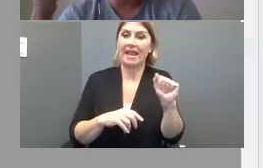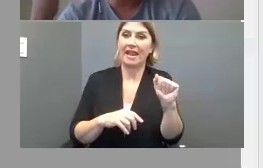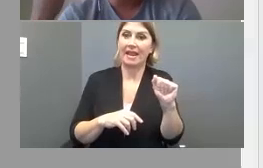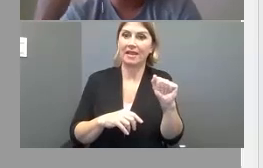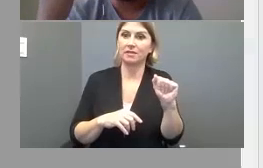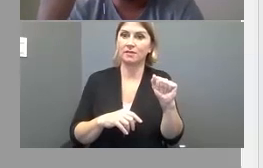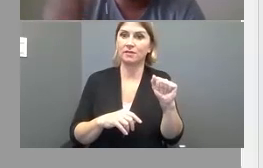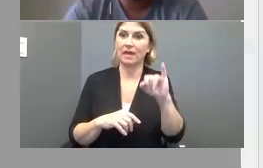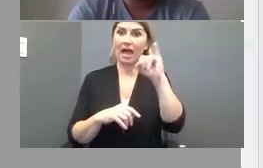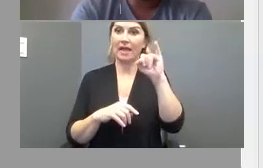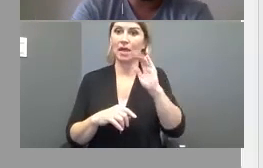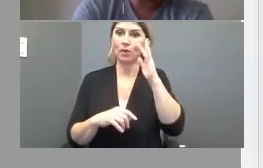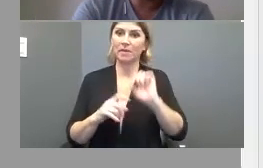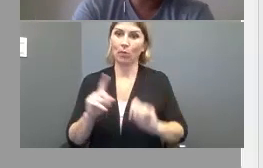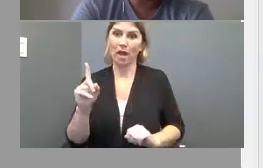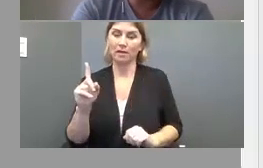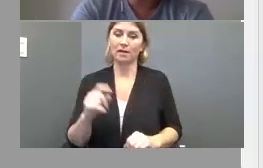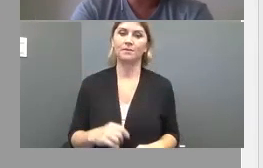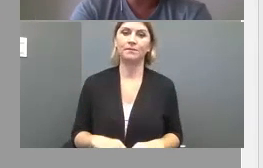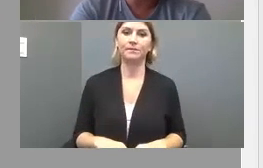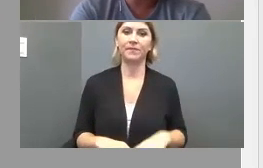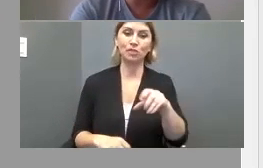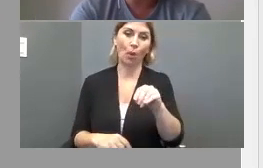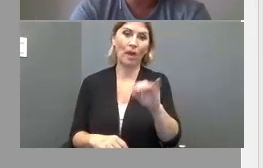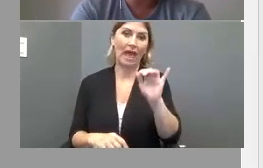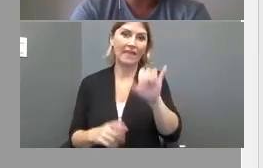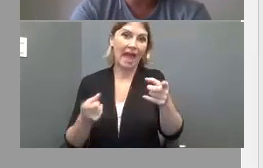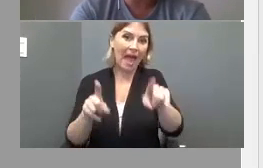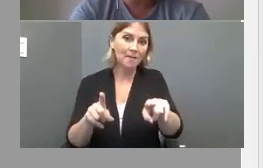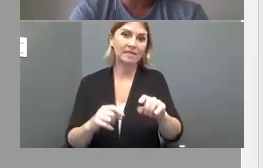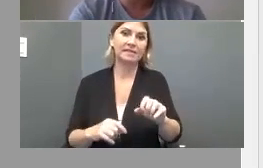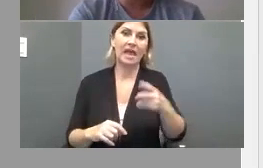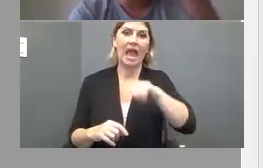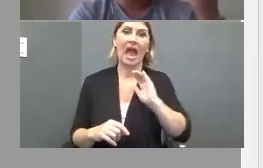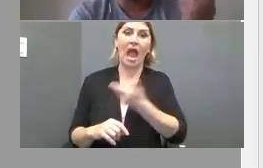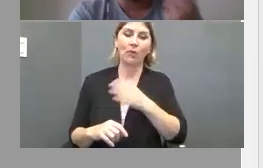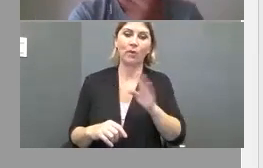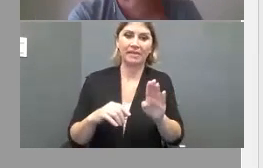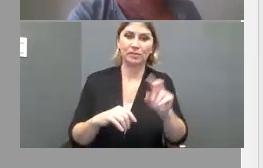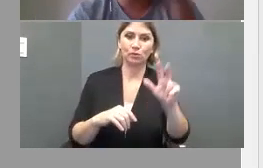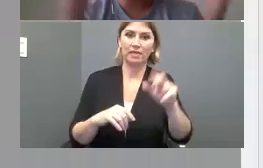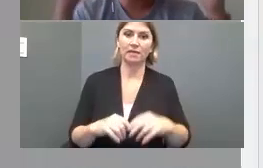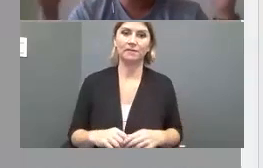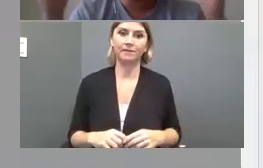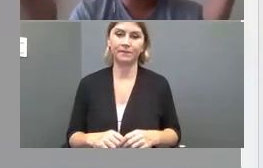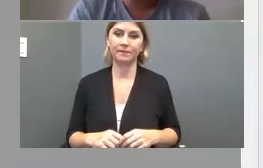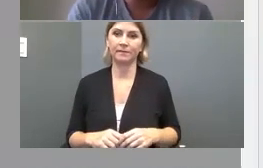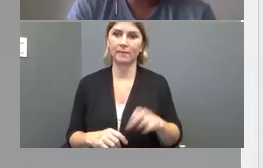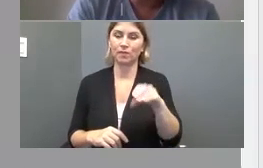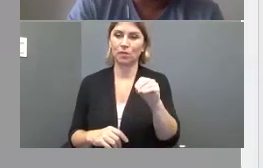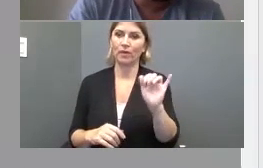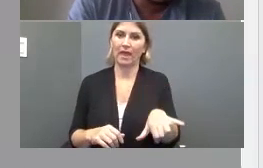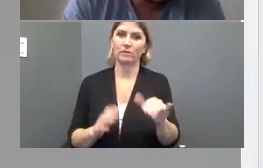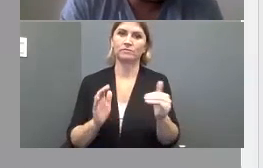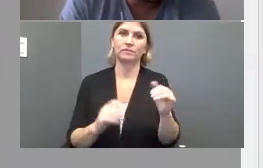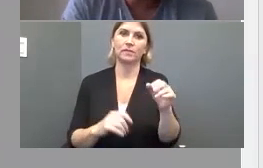of I is going to be 1, right? So in that case, our base case has to be T of 0 equals to 1, right? The recurrence